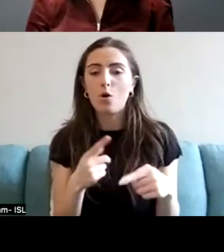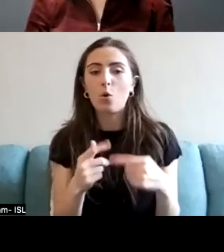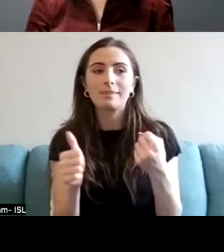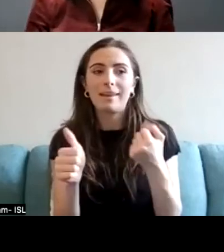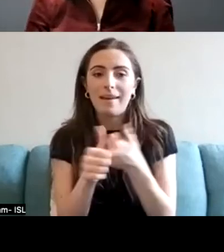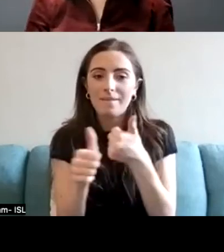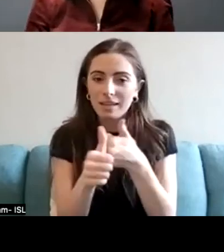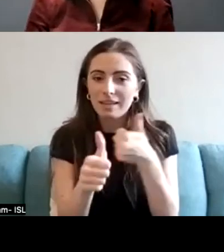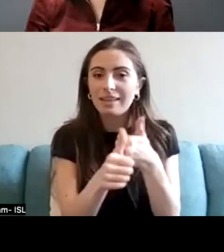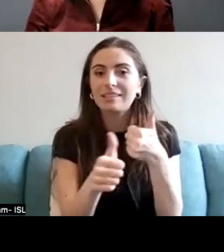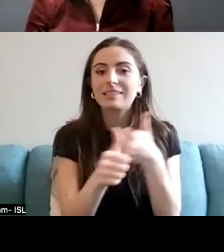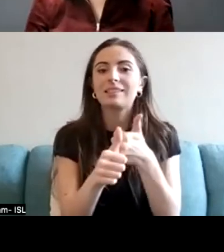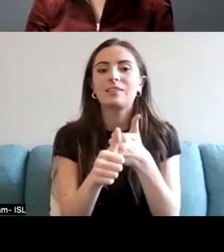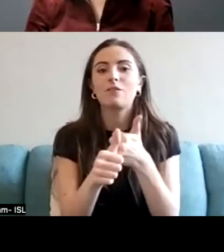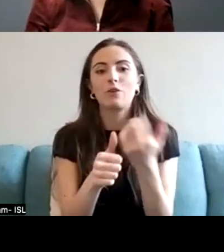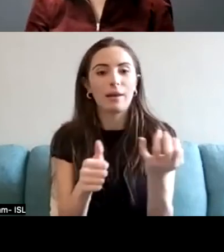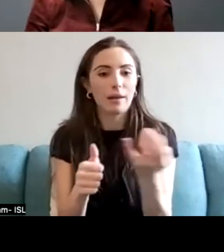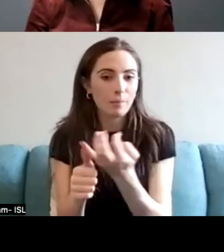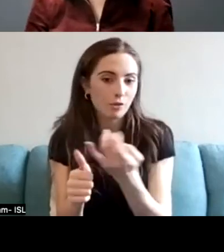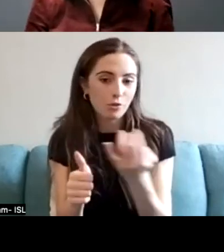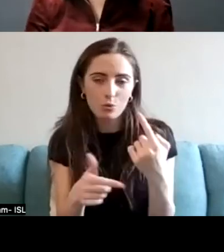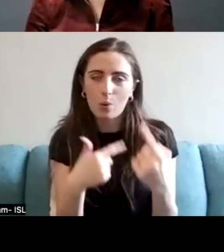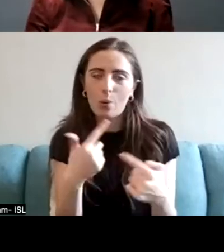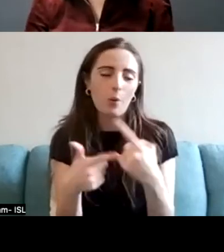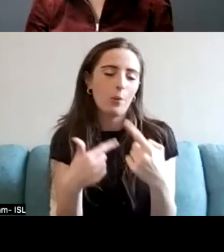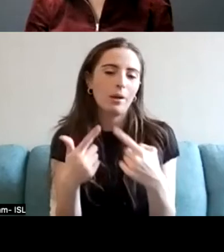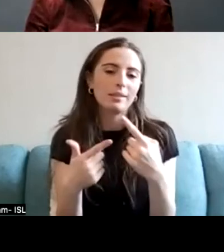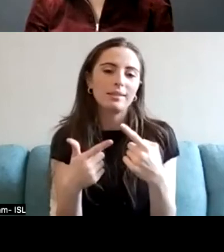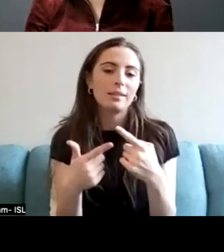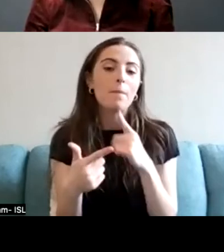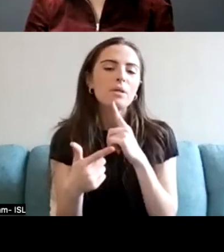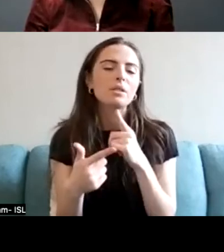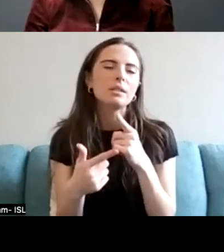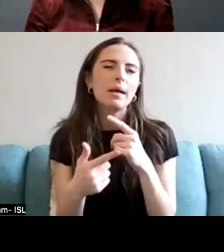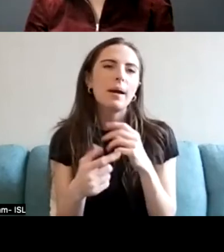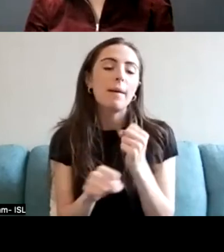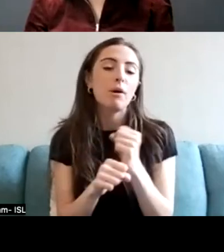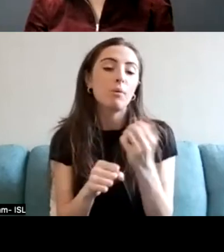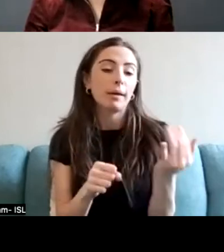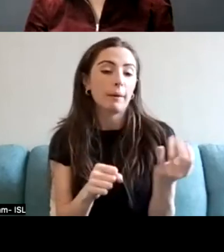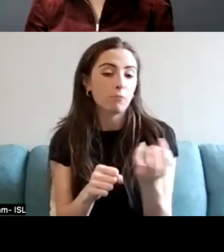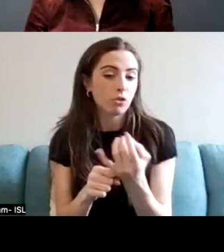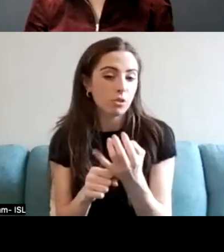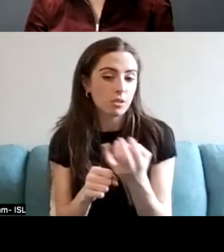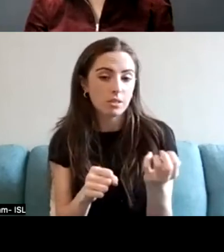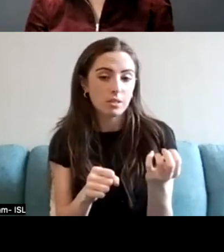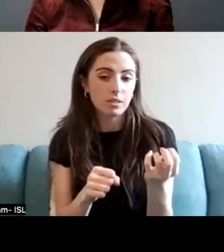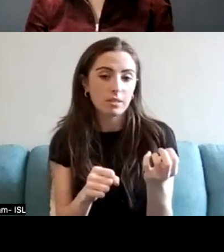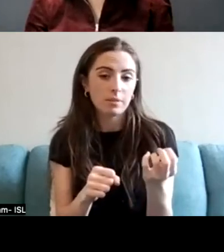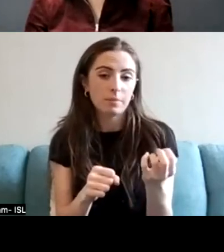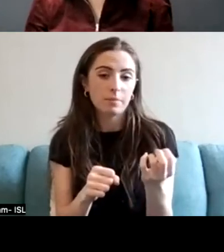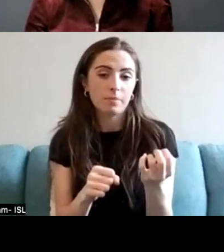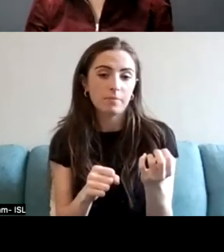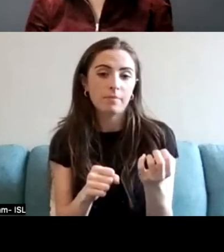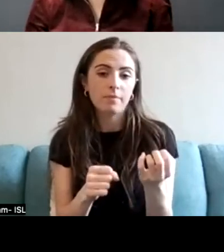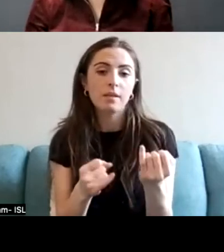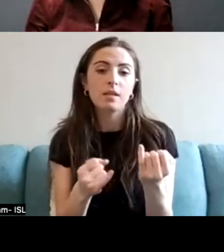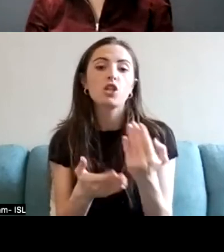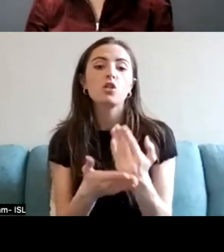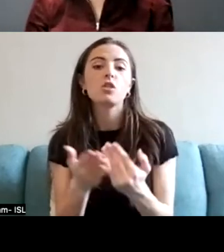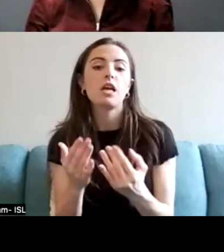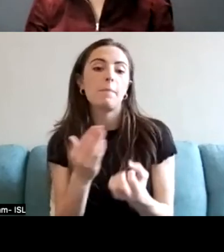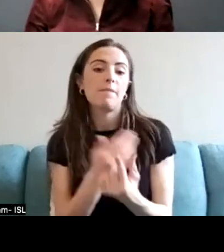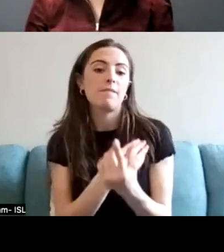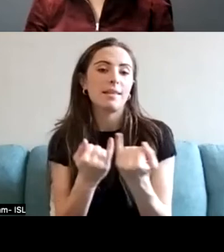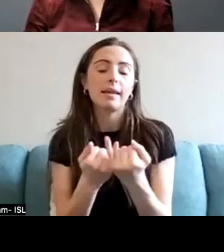captions. But just on captions, I think with some events, like live events in